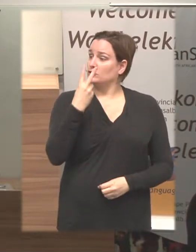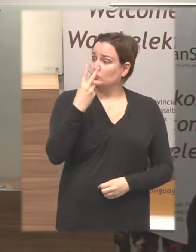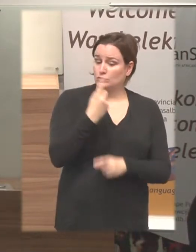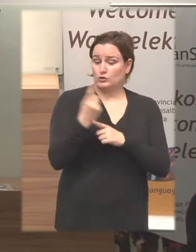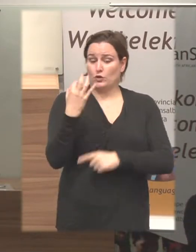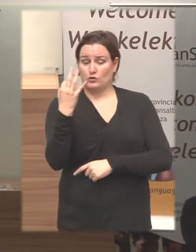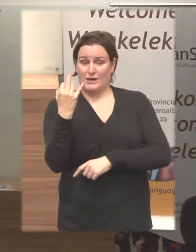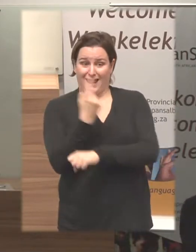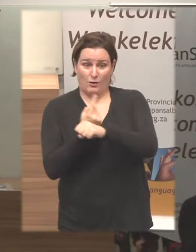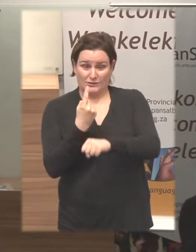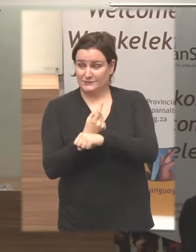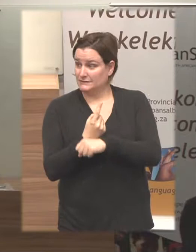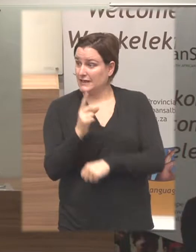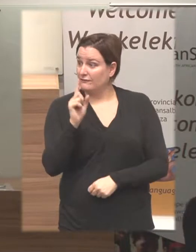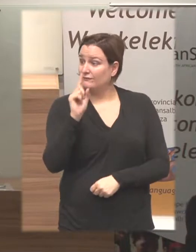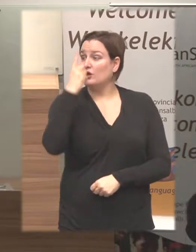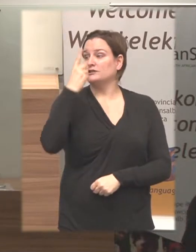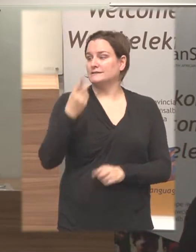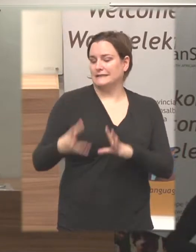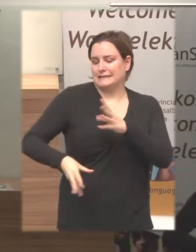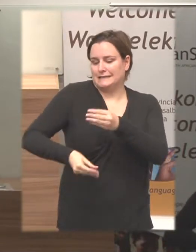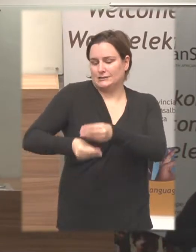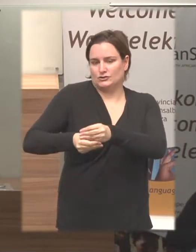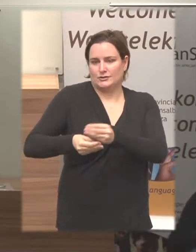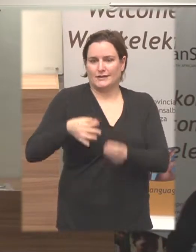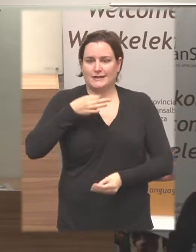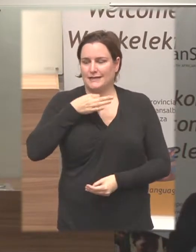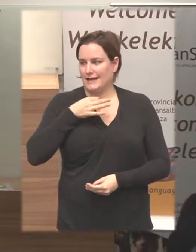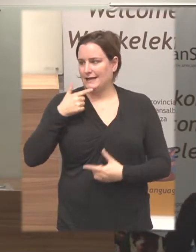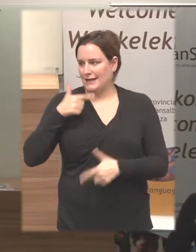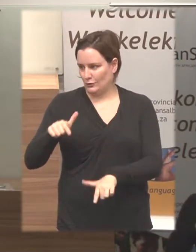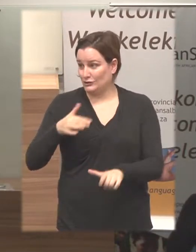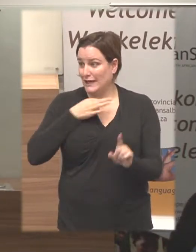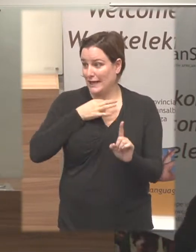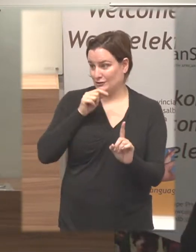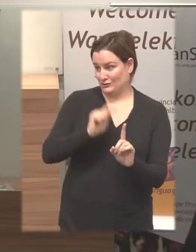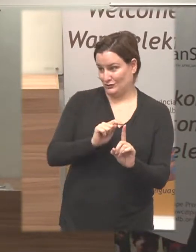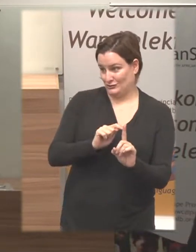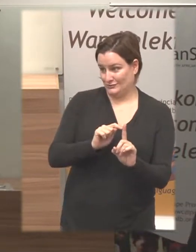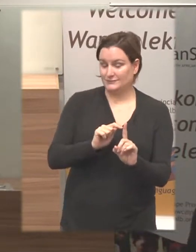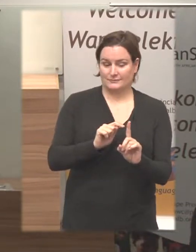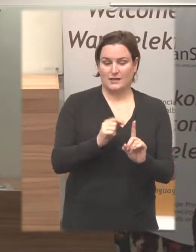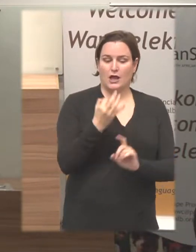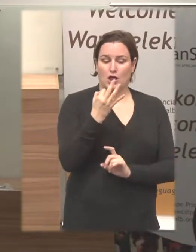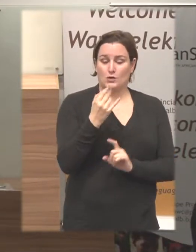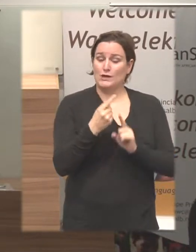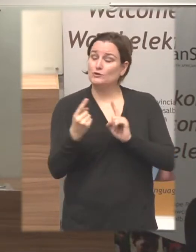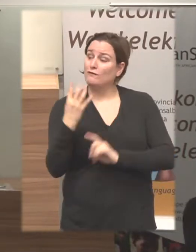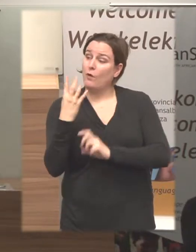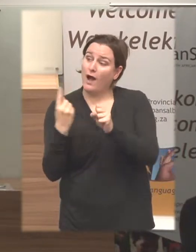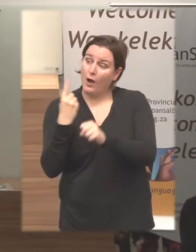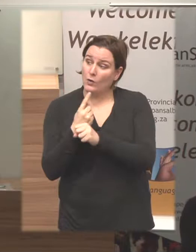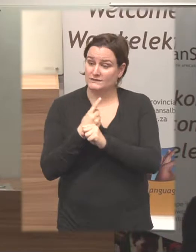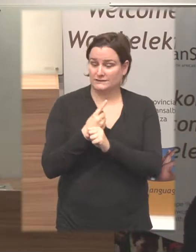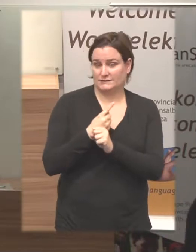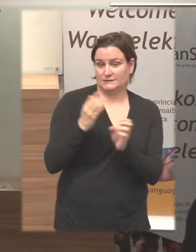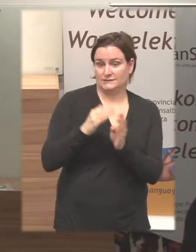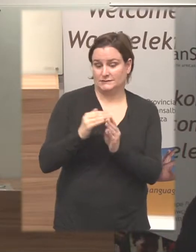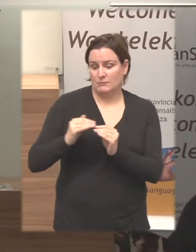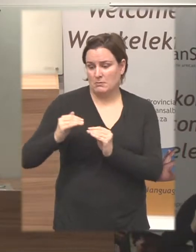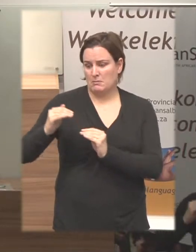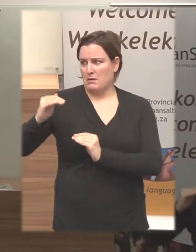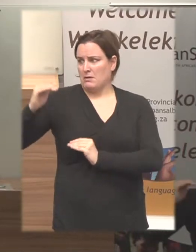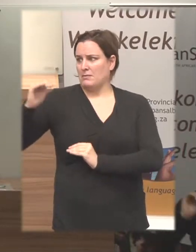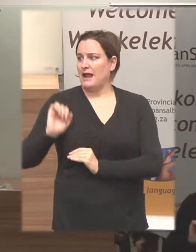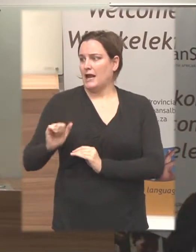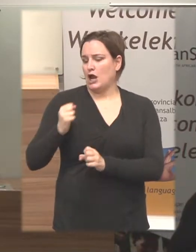English first additional language in their first 2 years, increasing to 3 to 4 hours of English first additional language